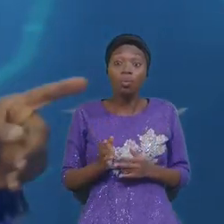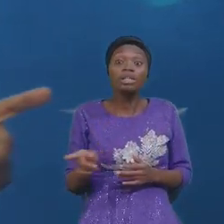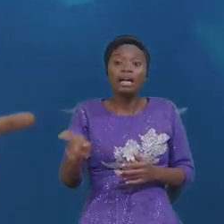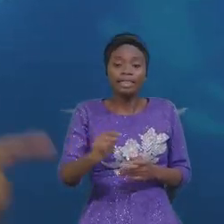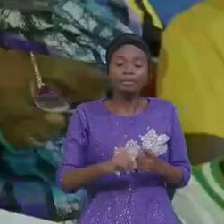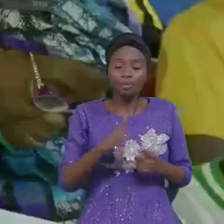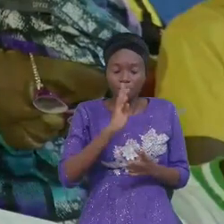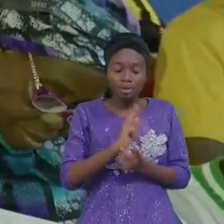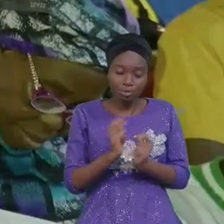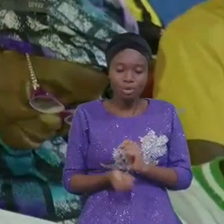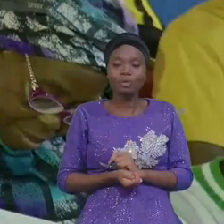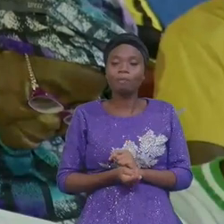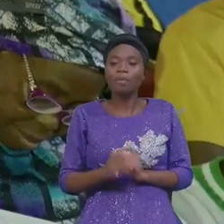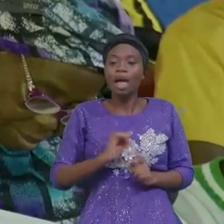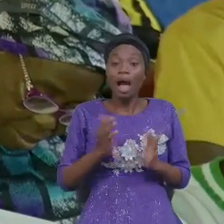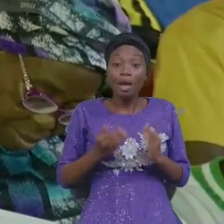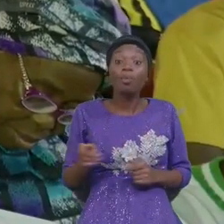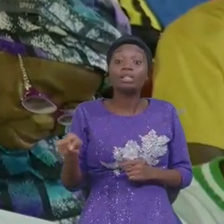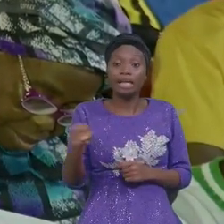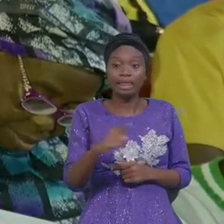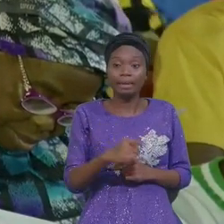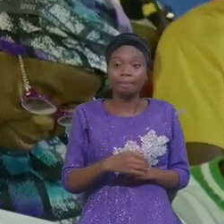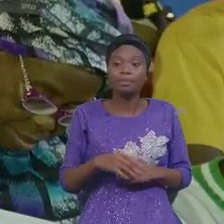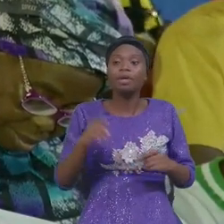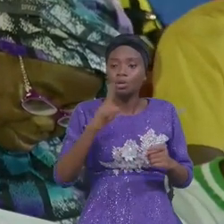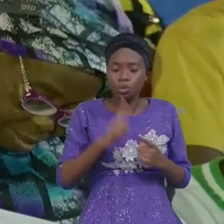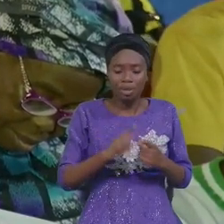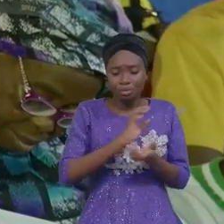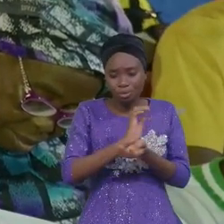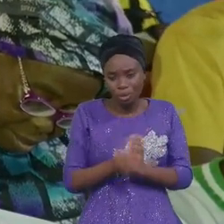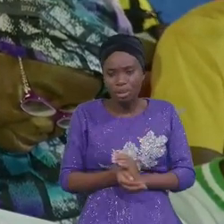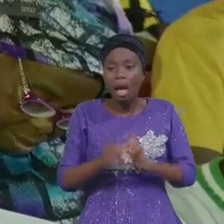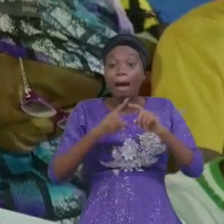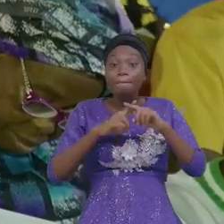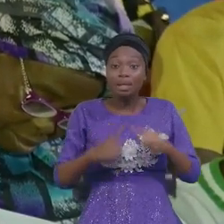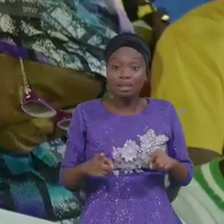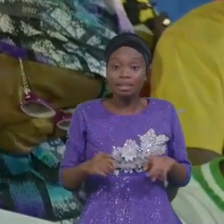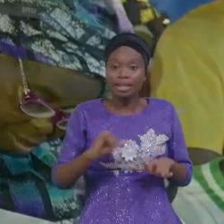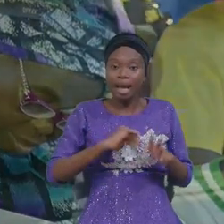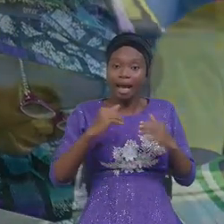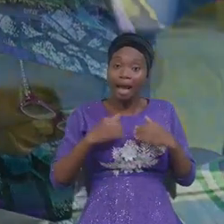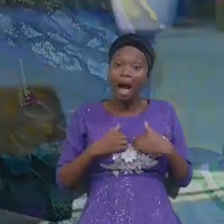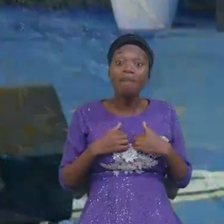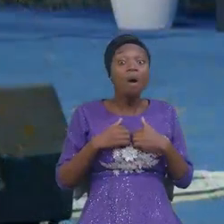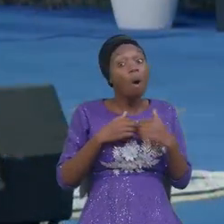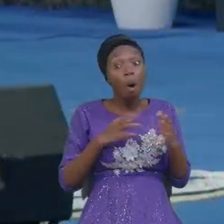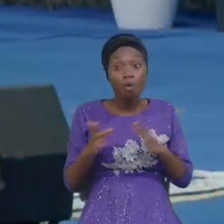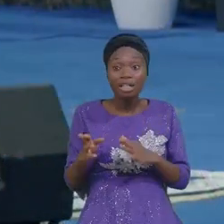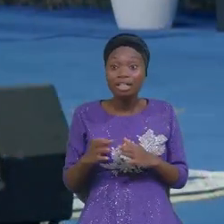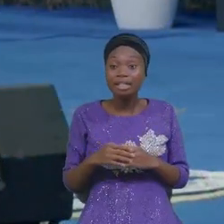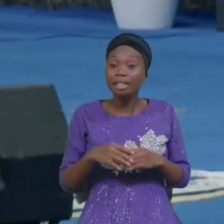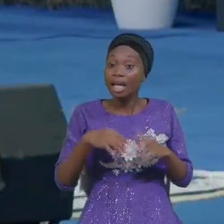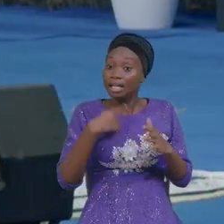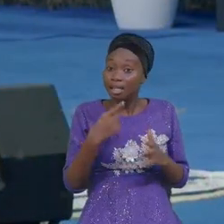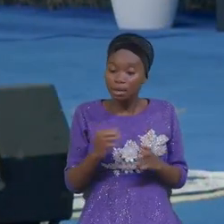transformed. I want them changed. But I have already enacted, put